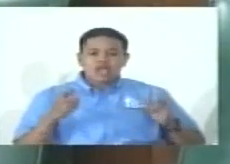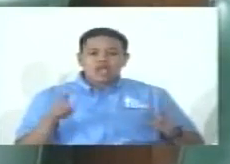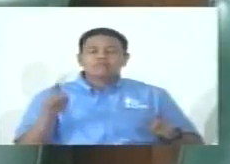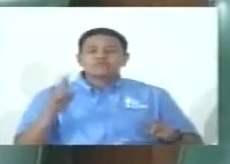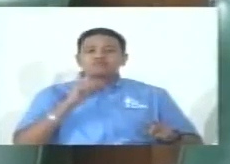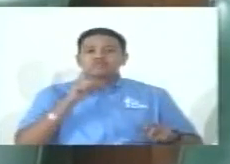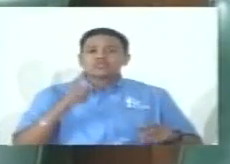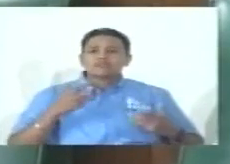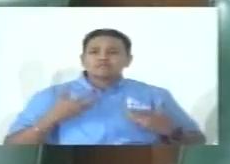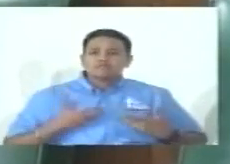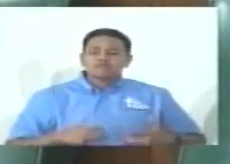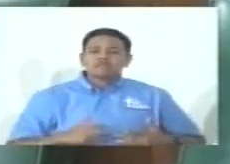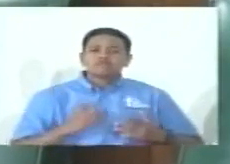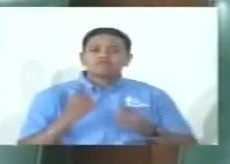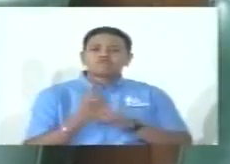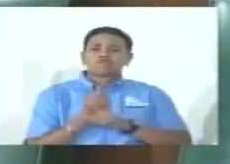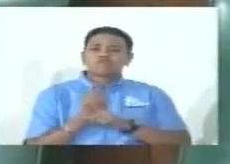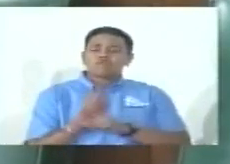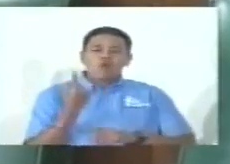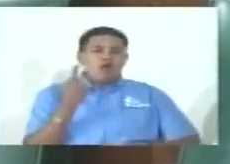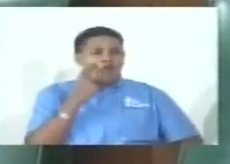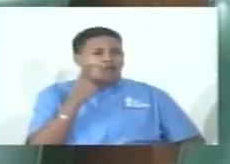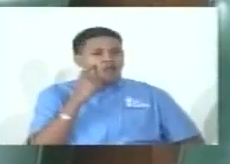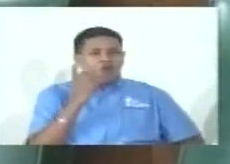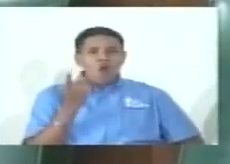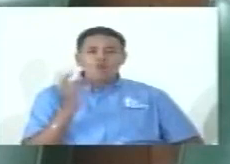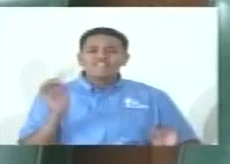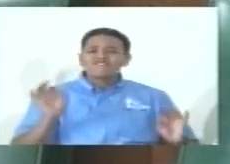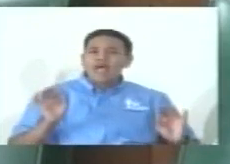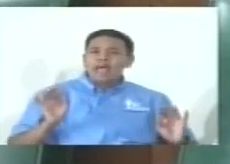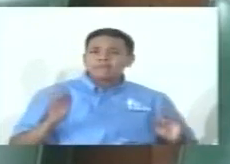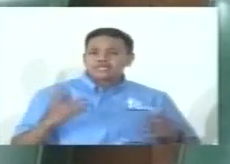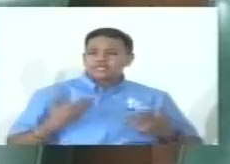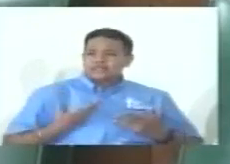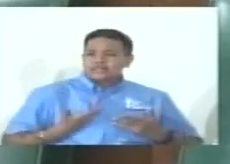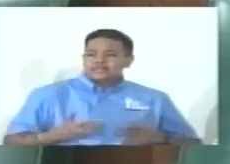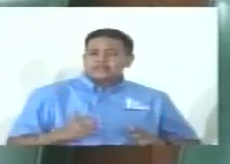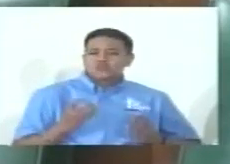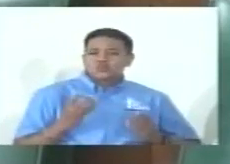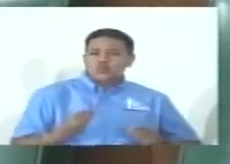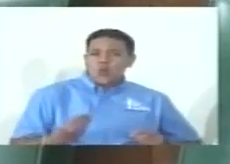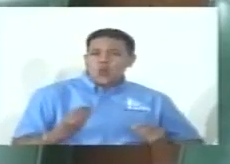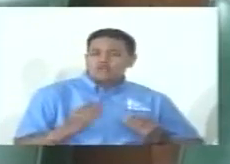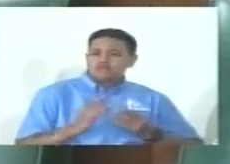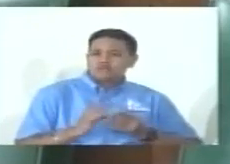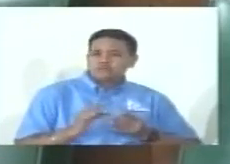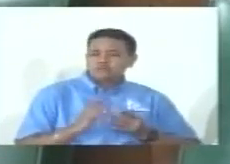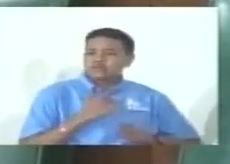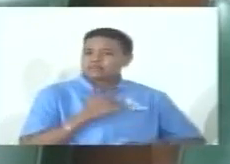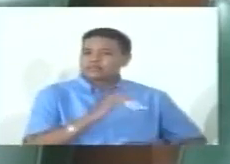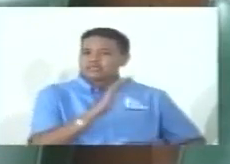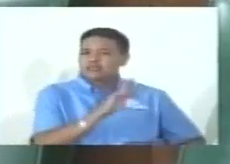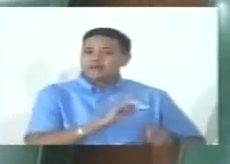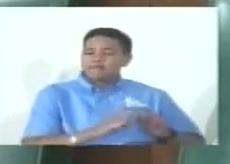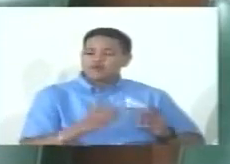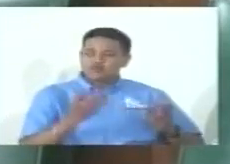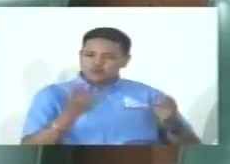aptly dressed, very feminine, very soft-spoken, but